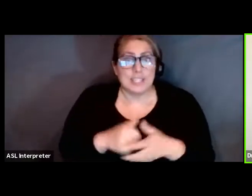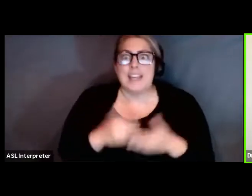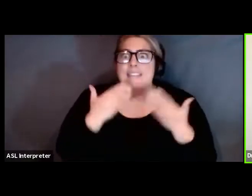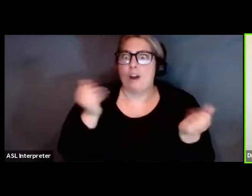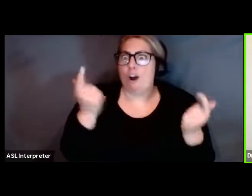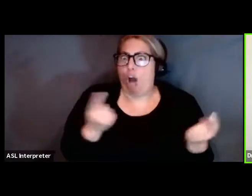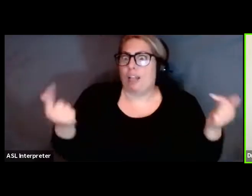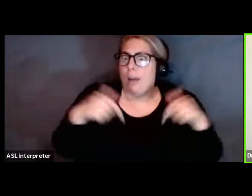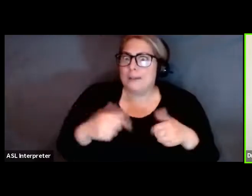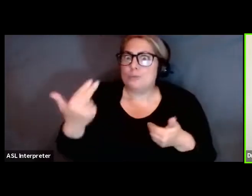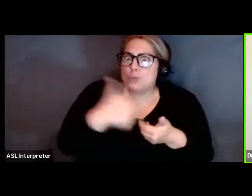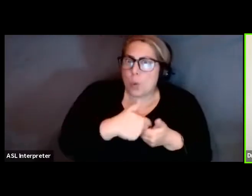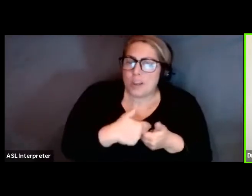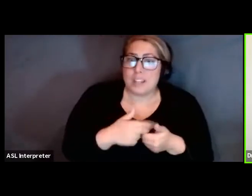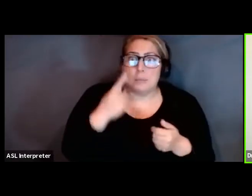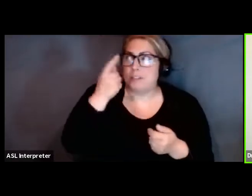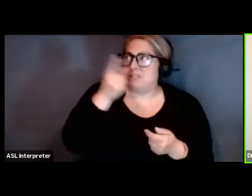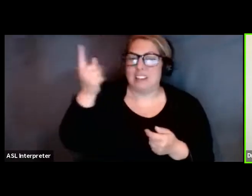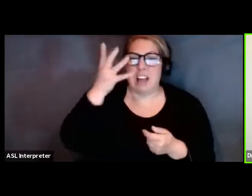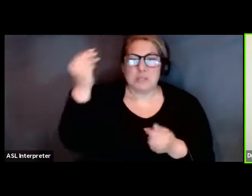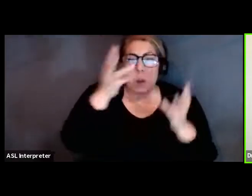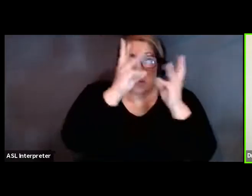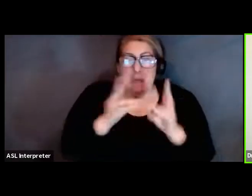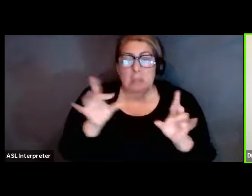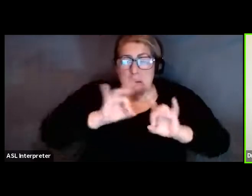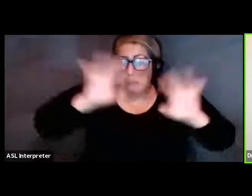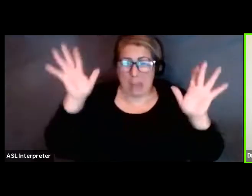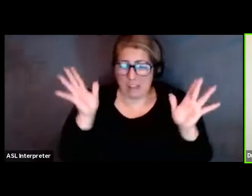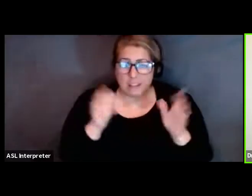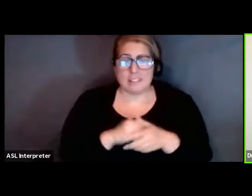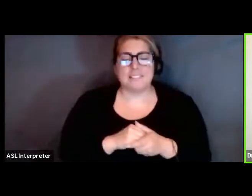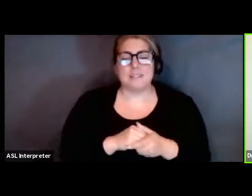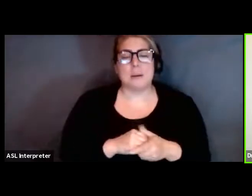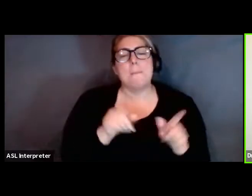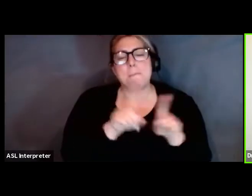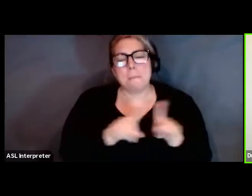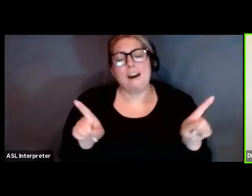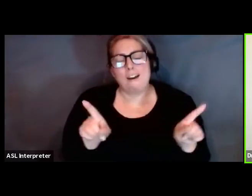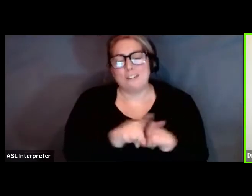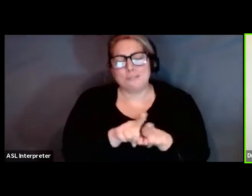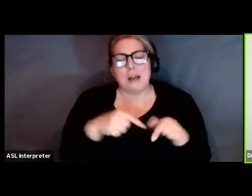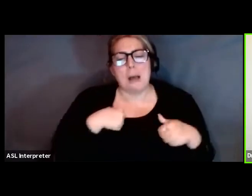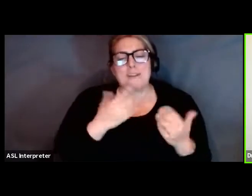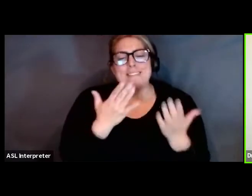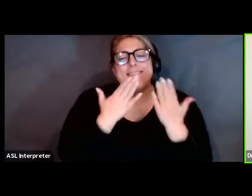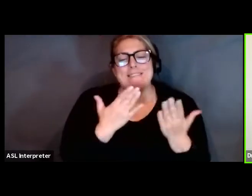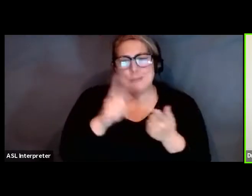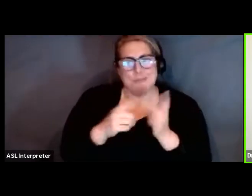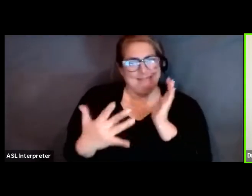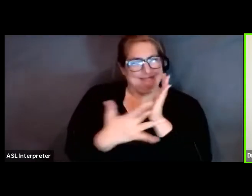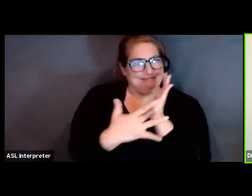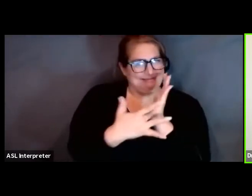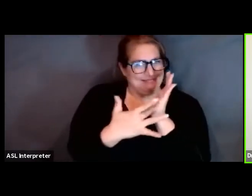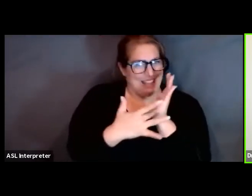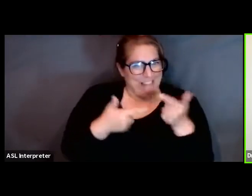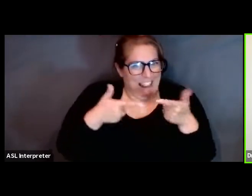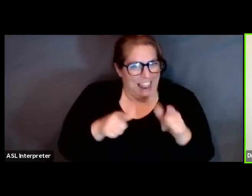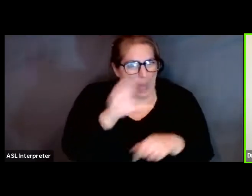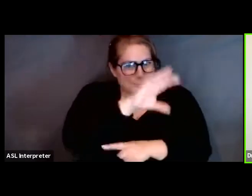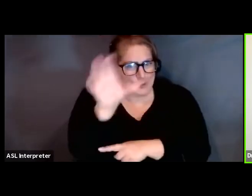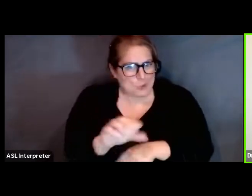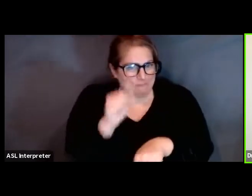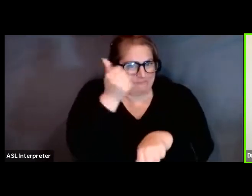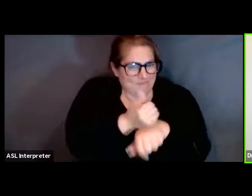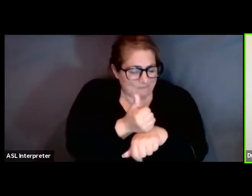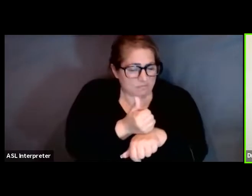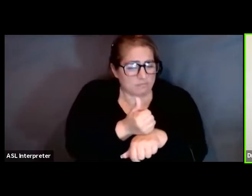And I'm grateful to technology for making this possible for us to be together today. But I'm also